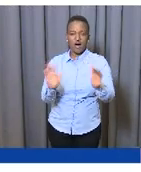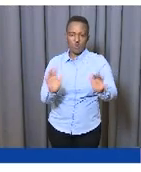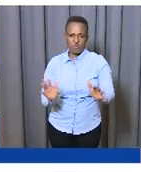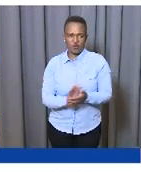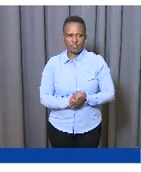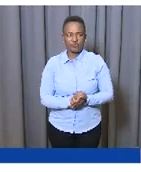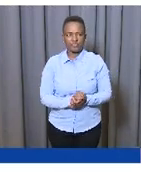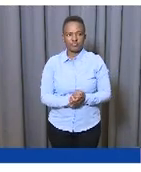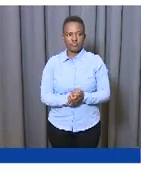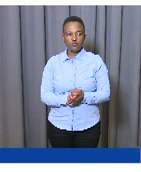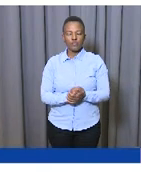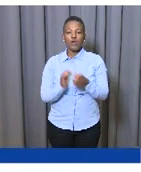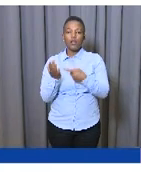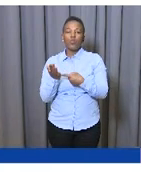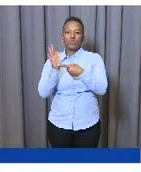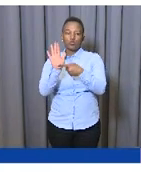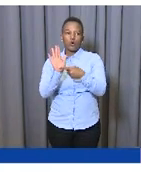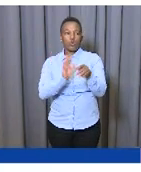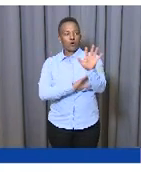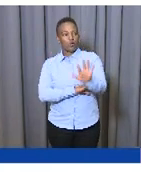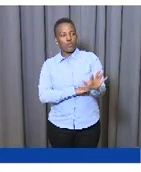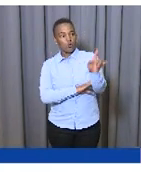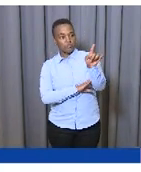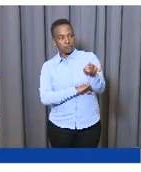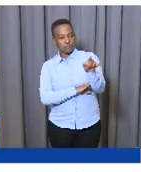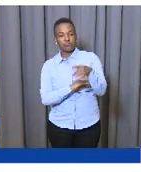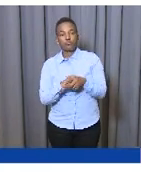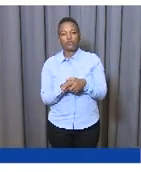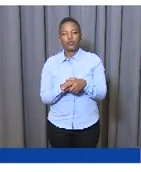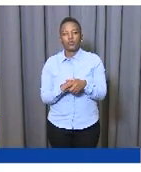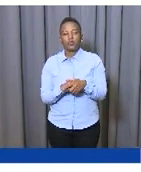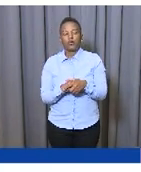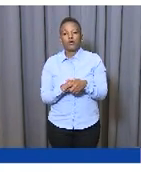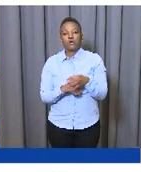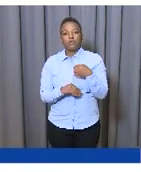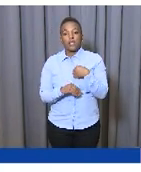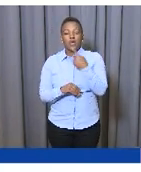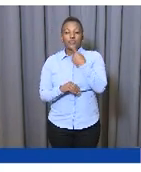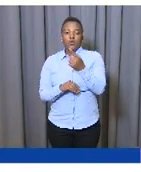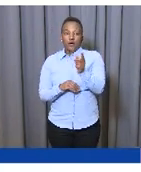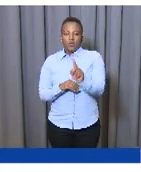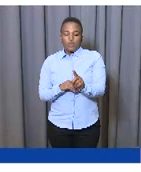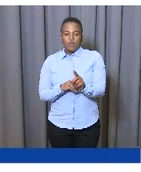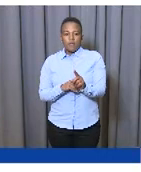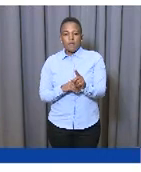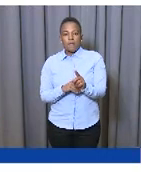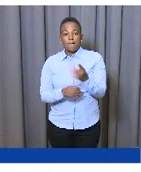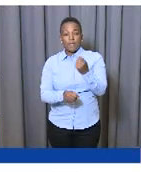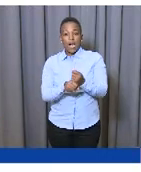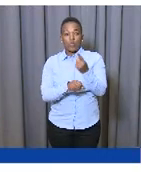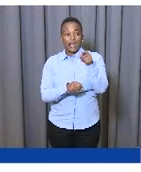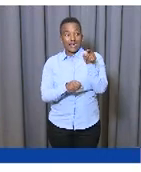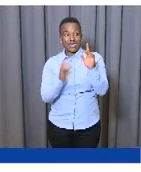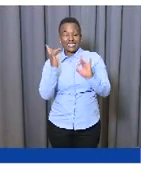just in one place. So we share with you the overview here is, again, I'm saying to you, this is our Gauteng